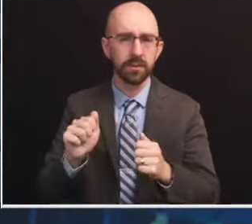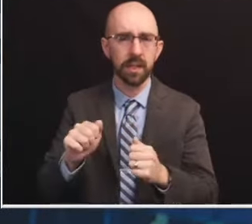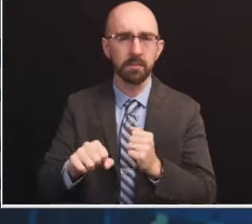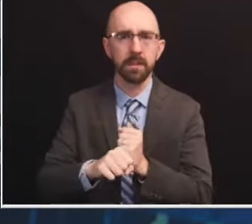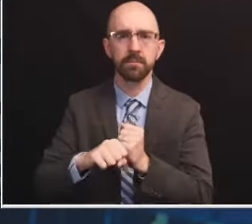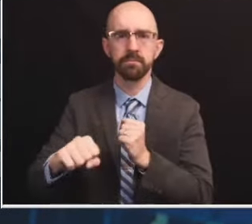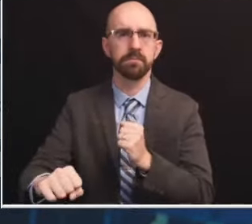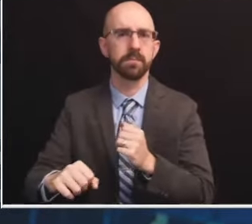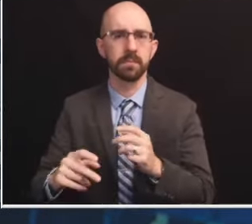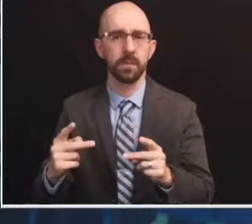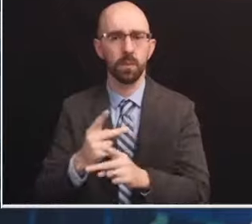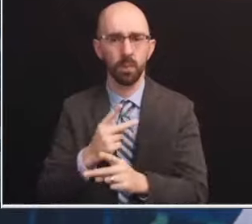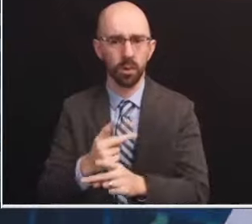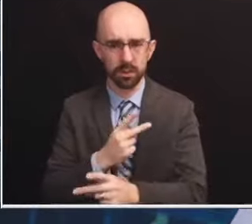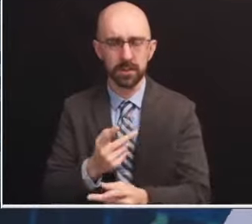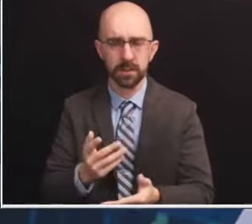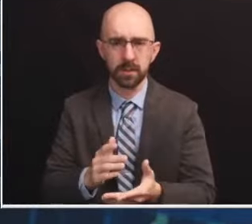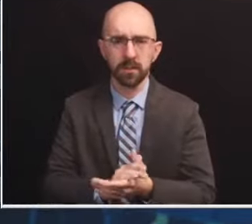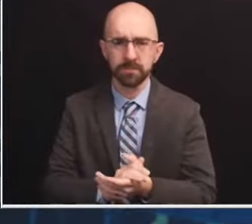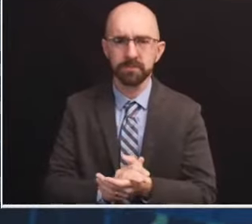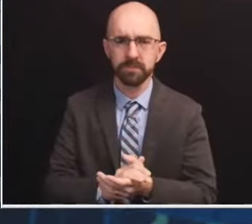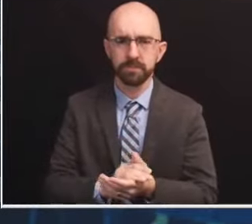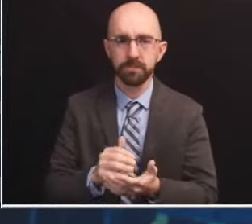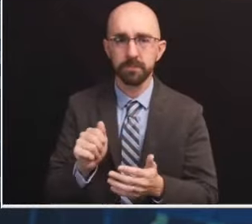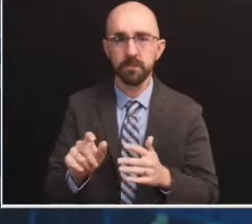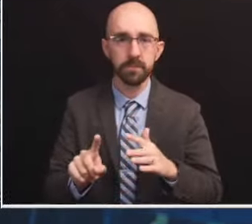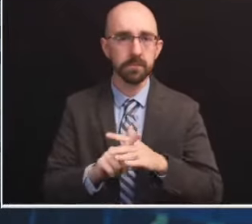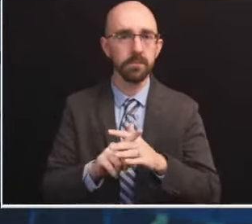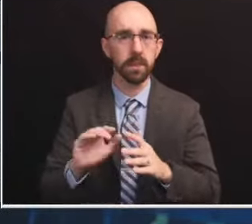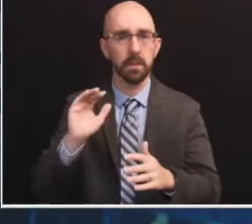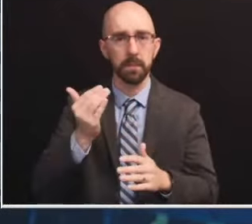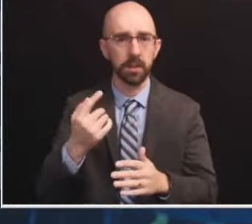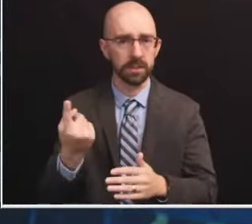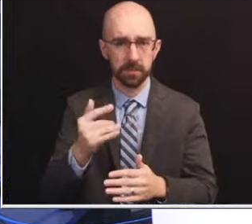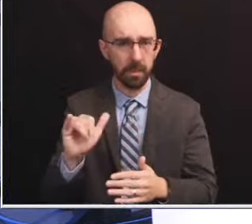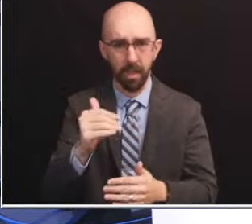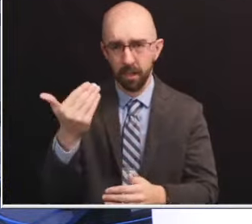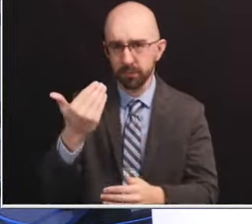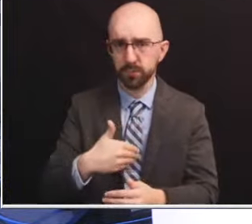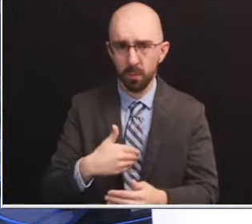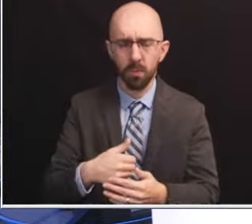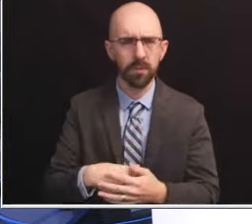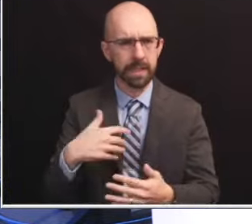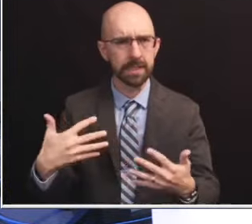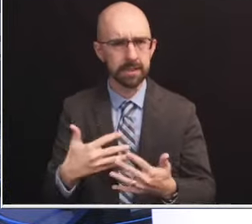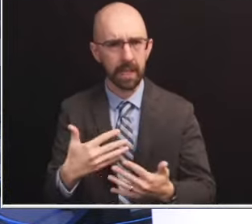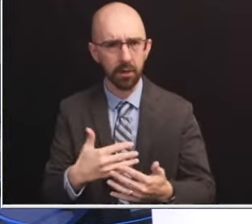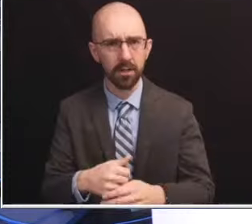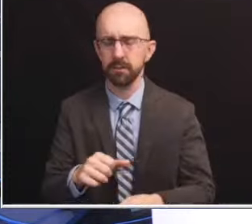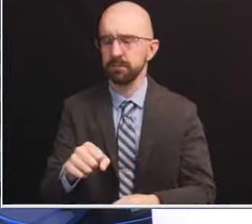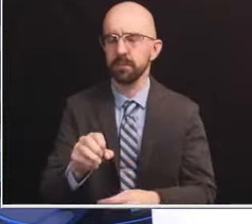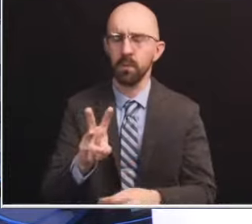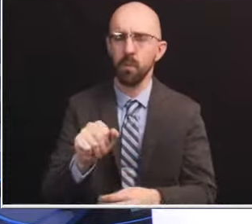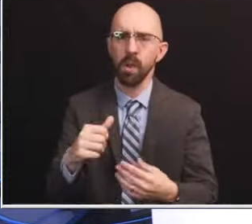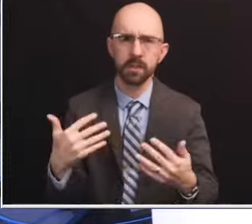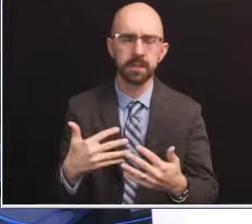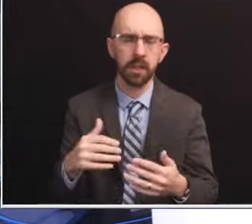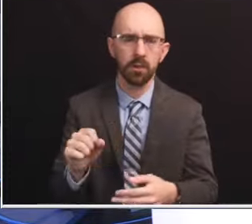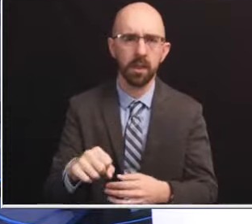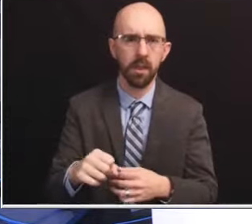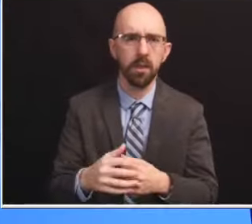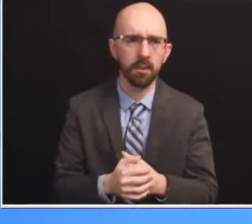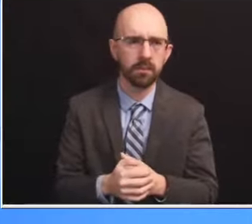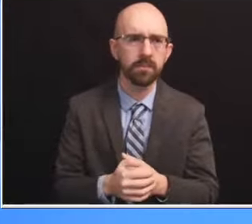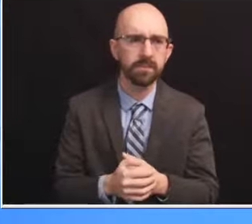and come out and appear to be something like a stroke. It's super scary. It was. When that happens. It really was. And she